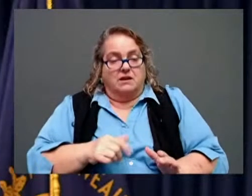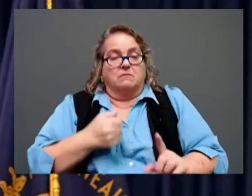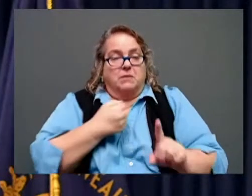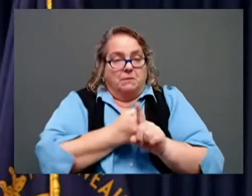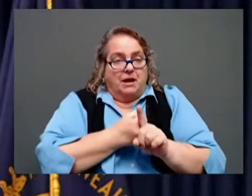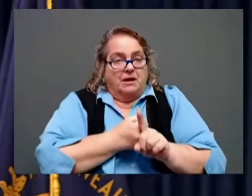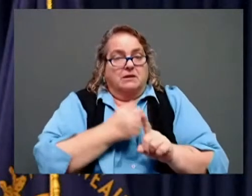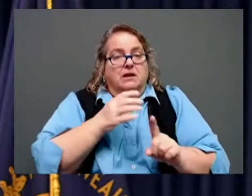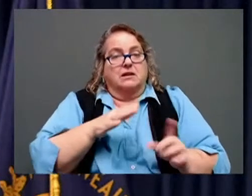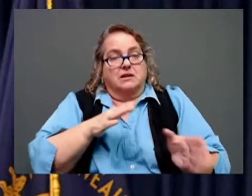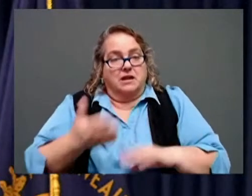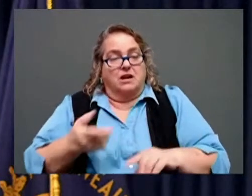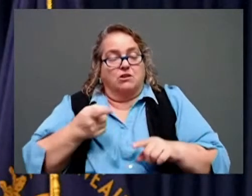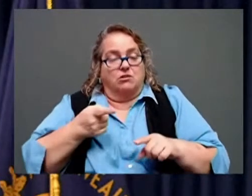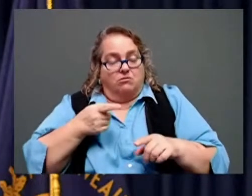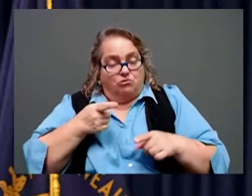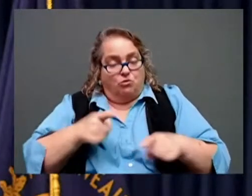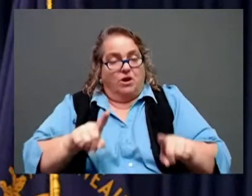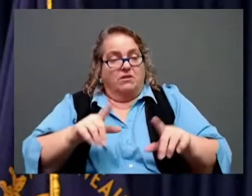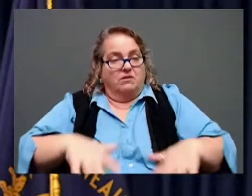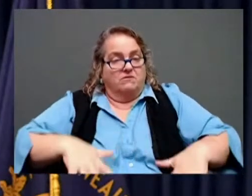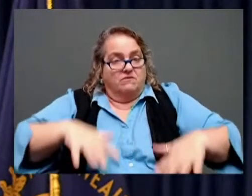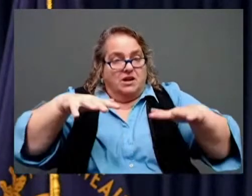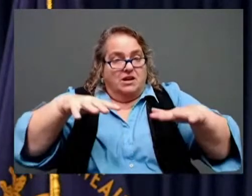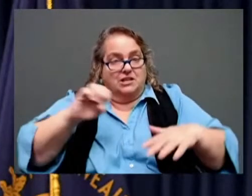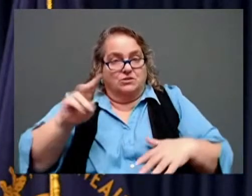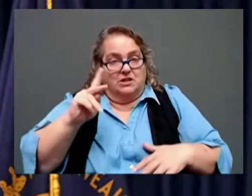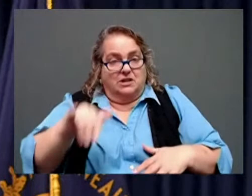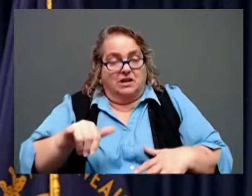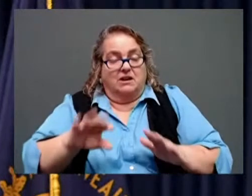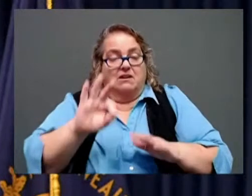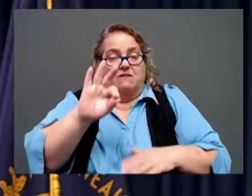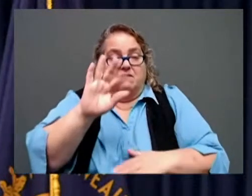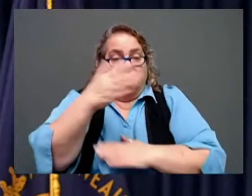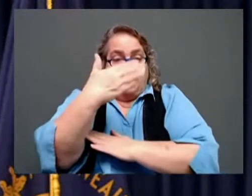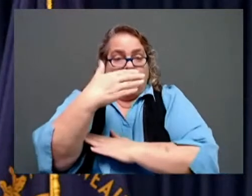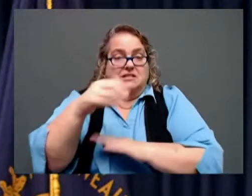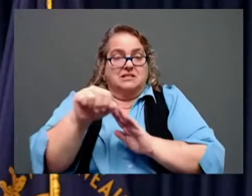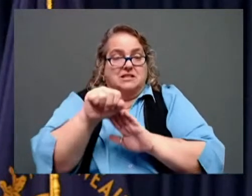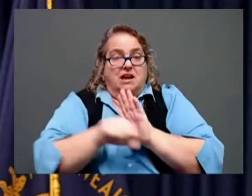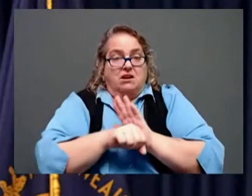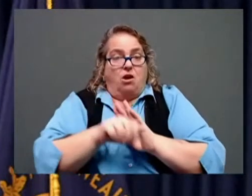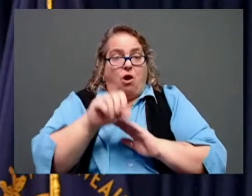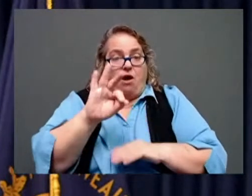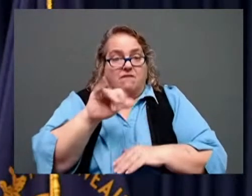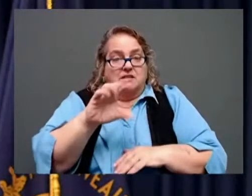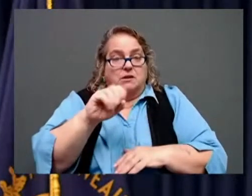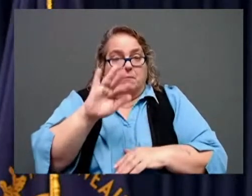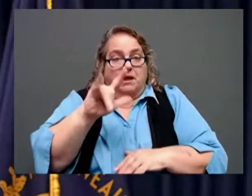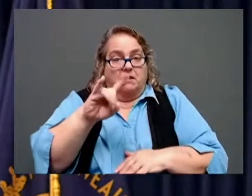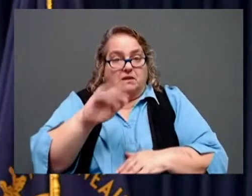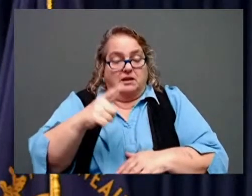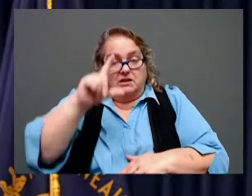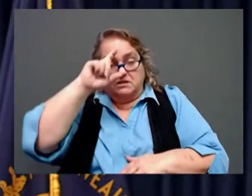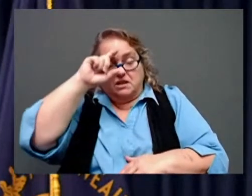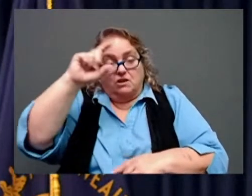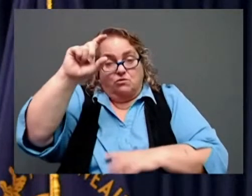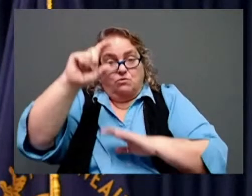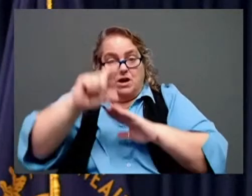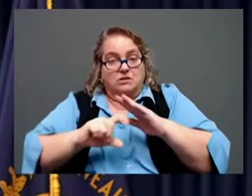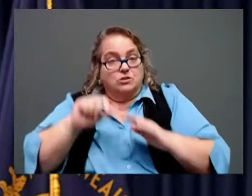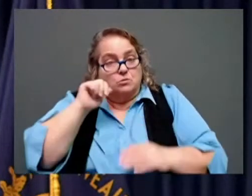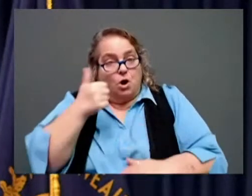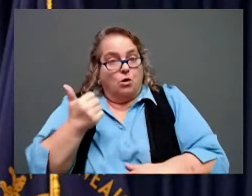events in eastern Kentucky. Flags at state office buildings should be lowered to half staff beginning at sunrise tomorrow, Tuesday, August